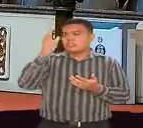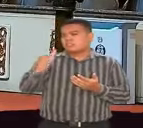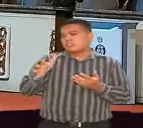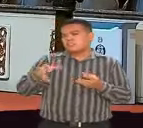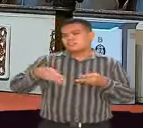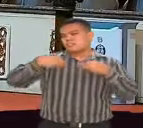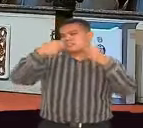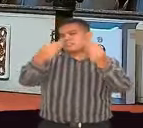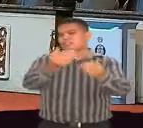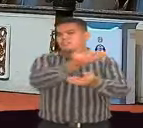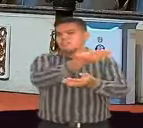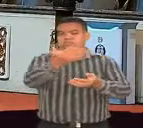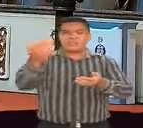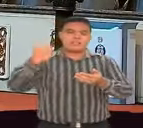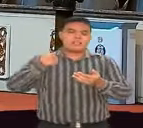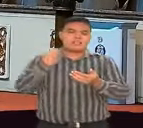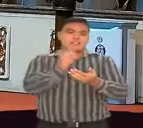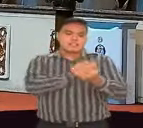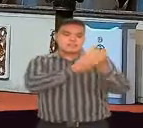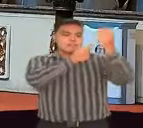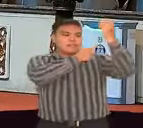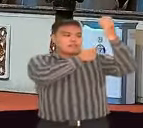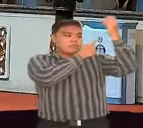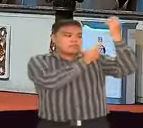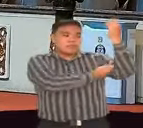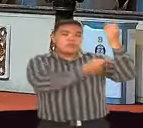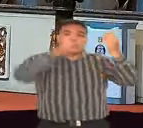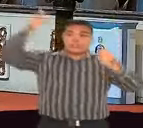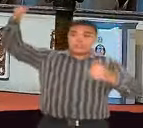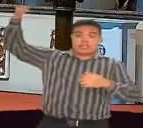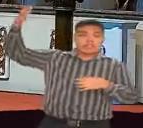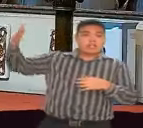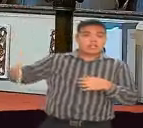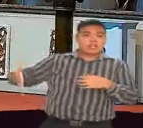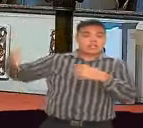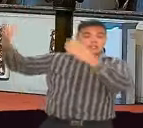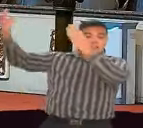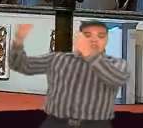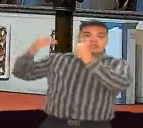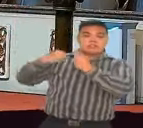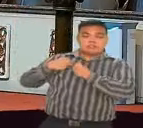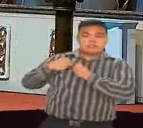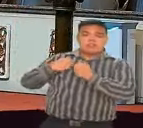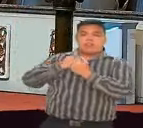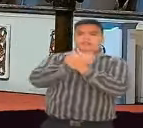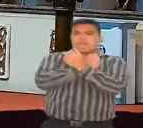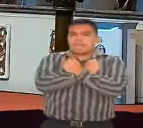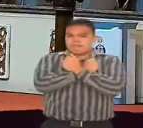God gave us power. God gave us love.